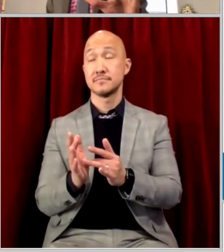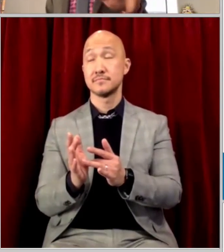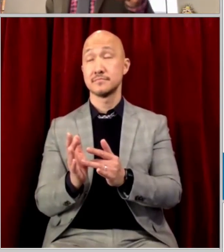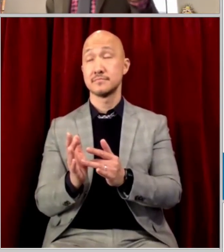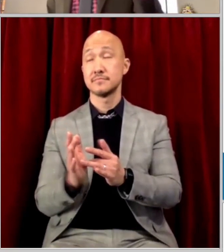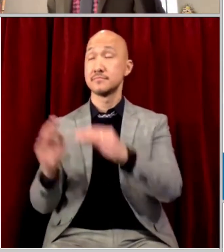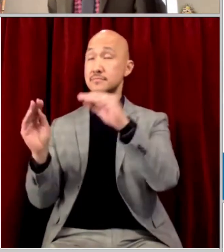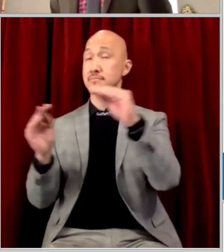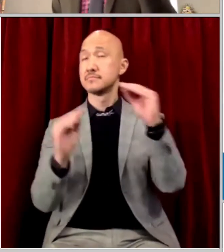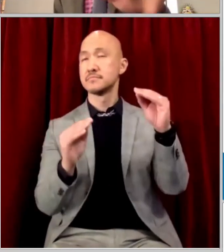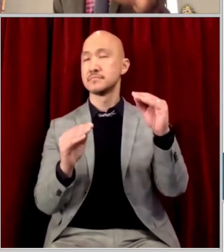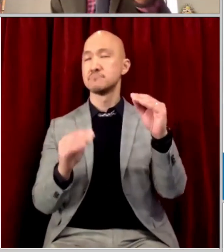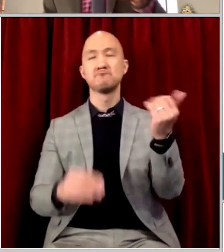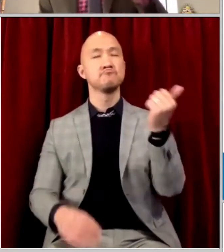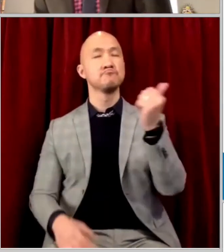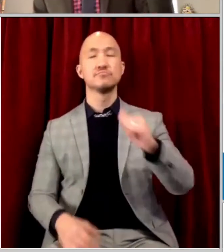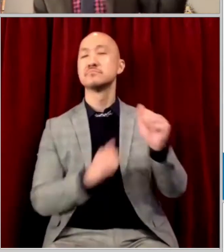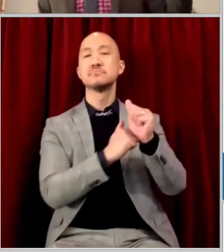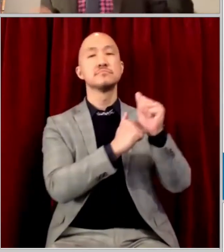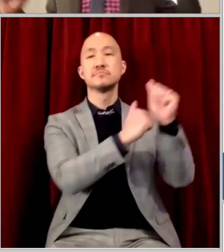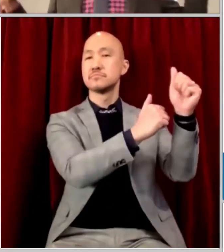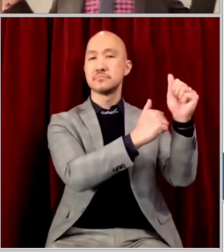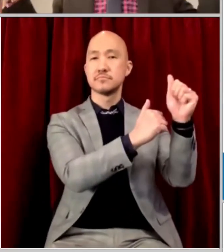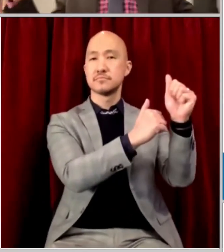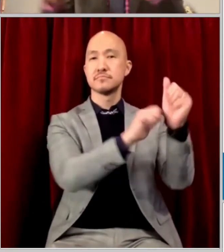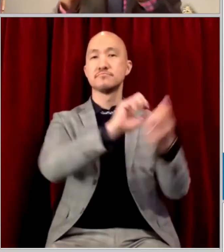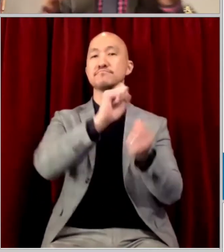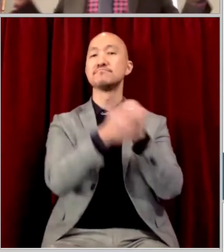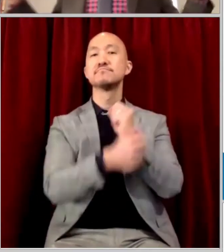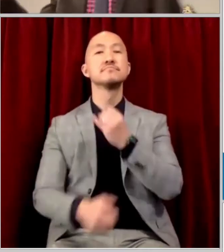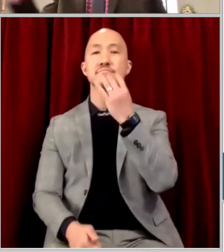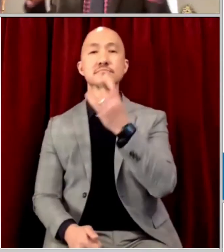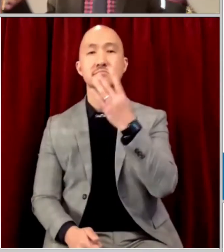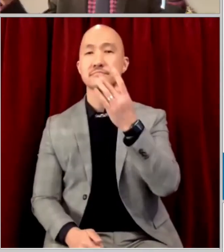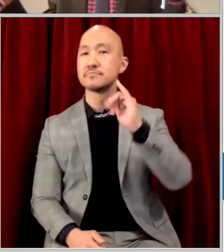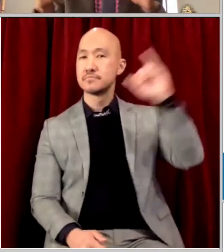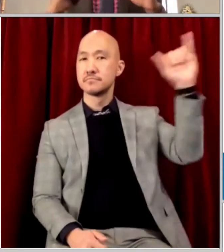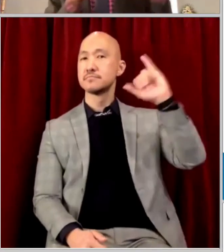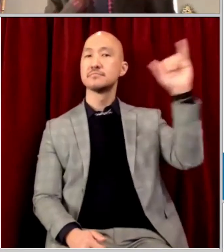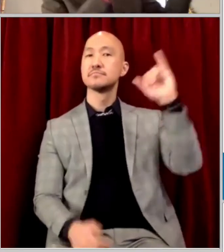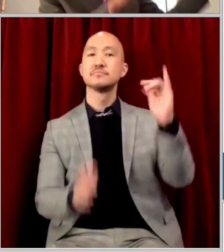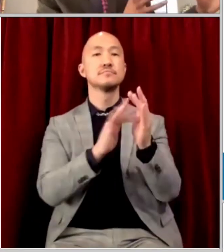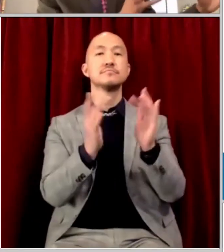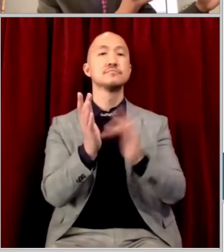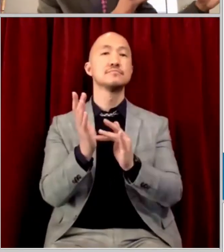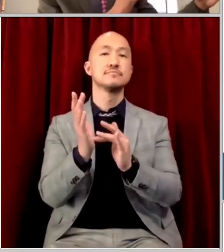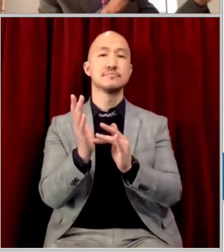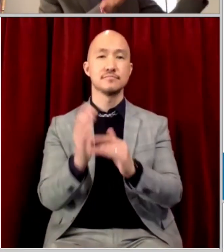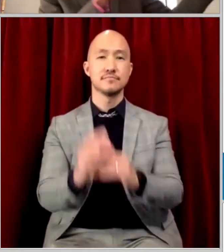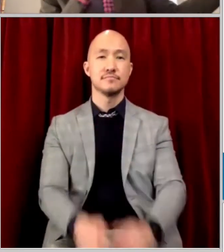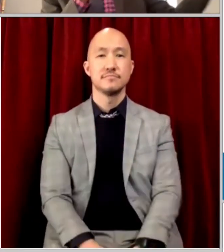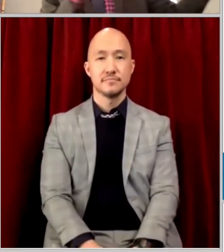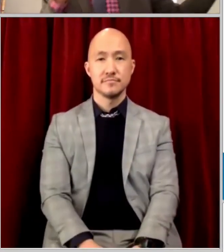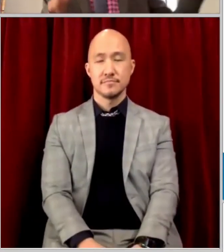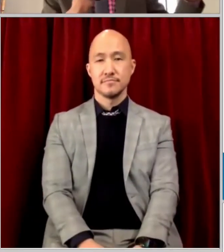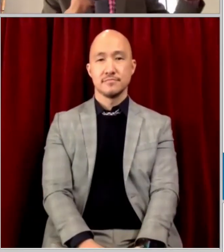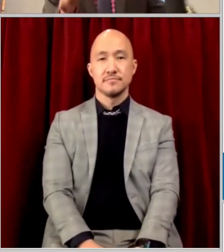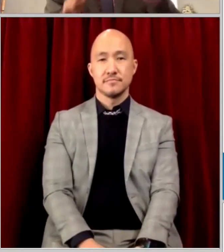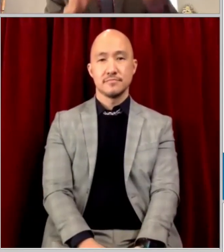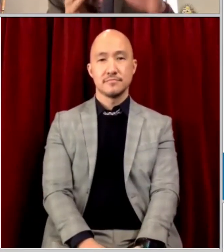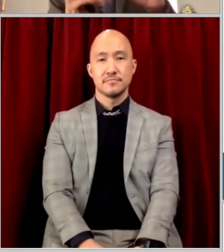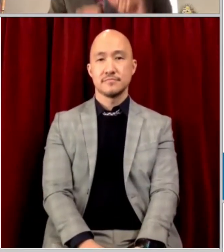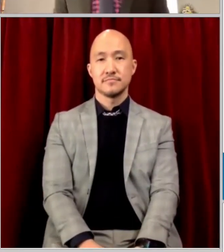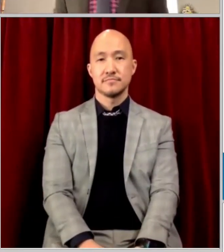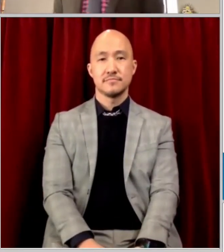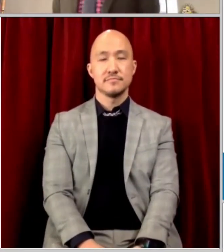you, the same power that I had to impact this world that I'm walking in those 3 years or 33